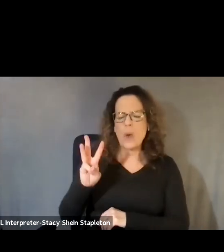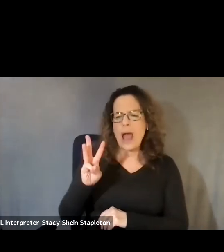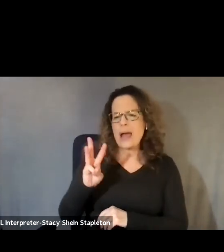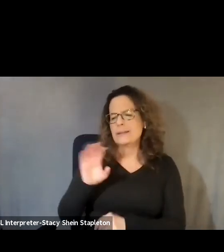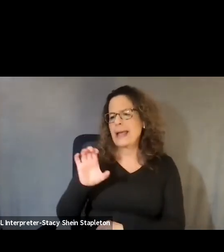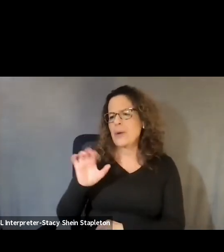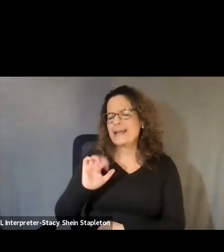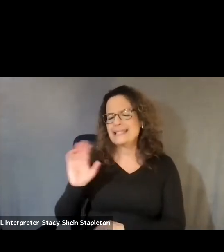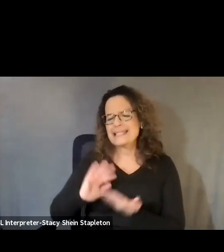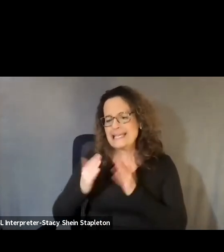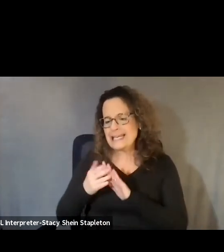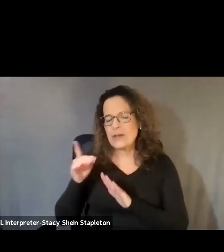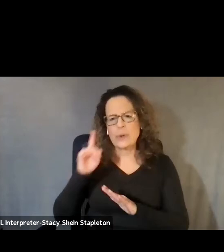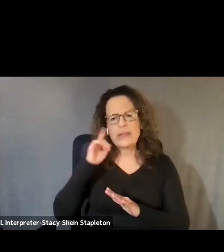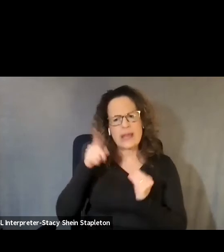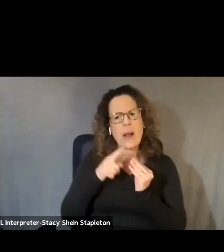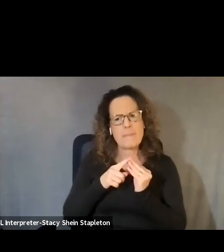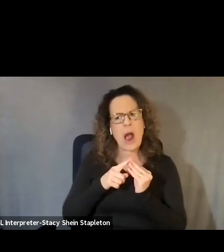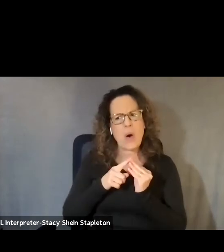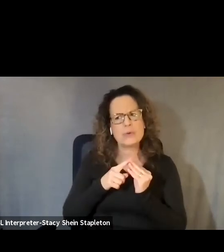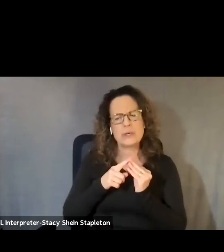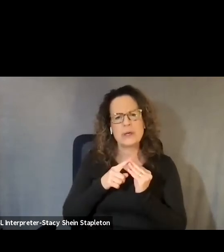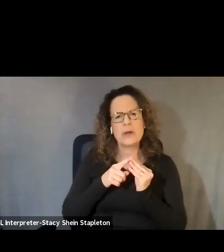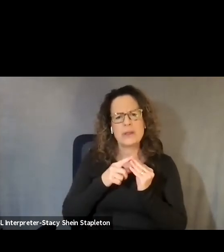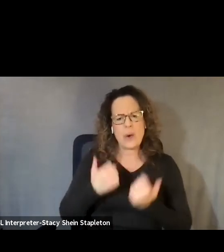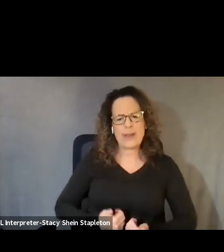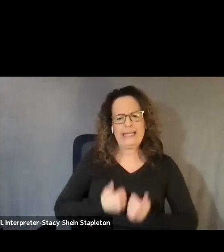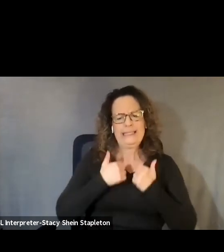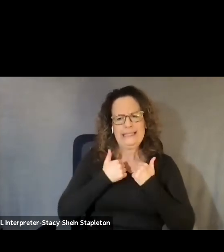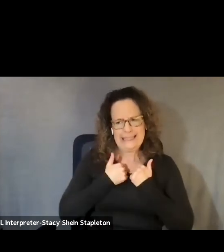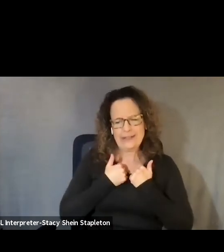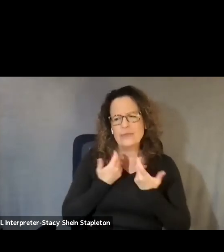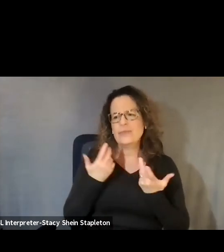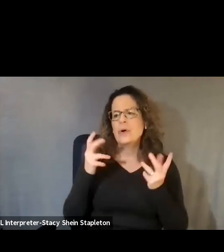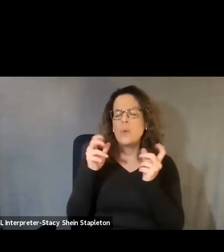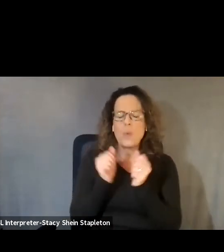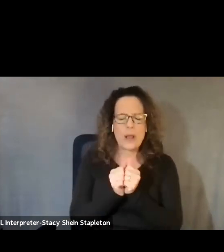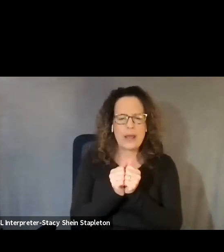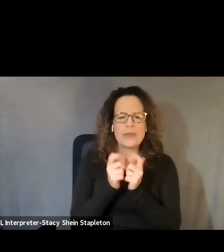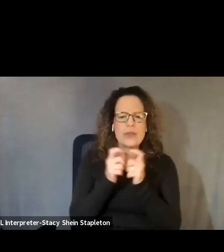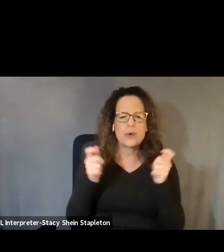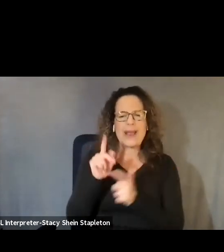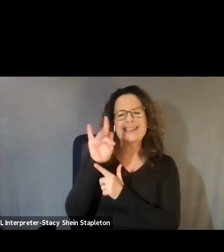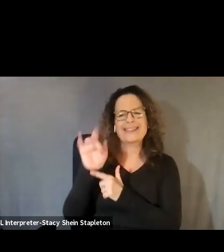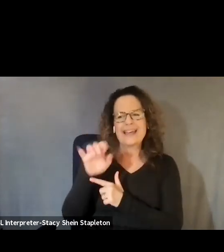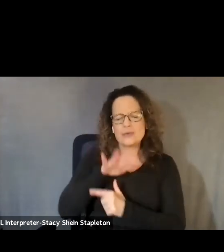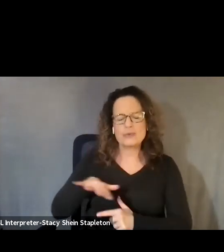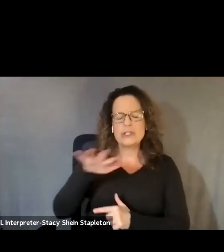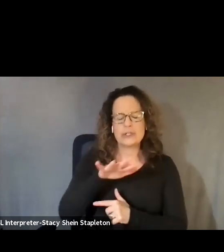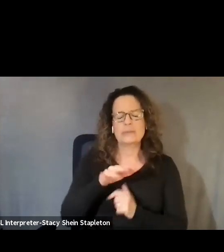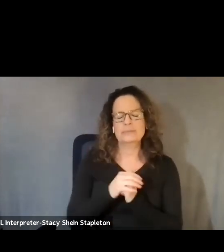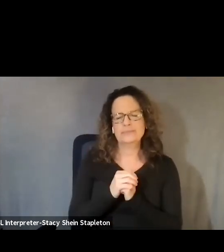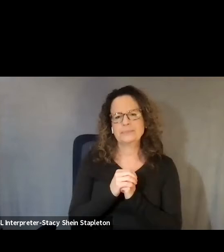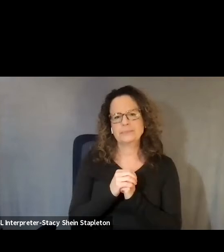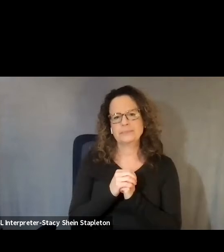Calumet City, we also need to think of ourselves as residents of the Great Lakes region as well.